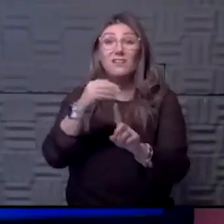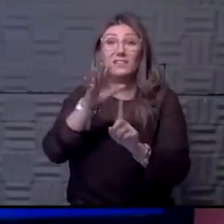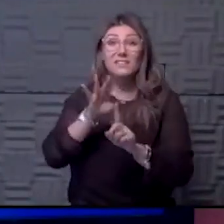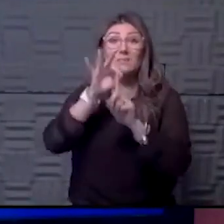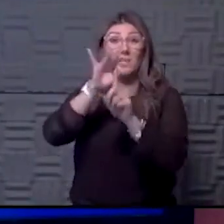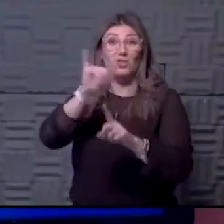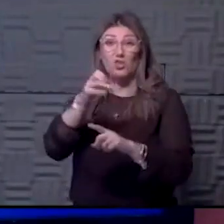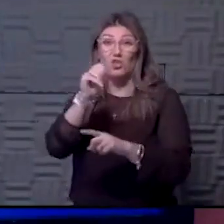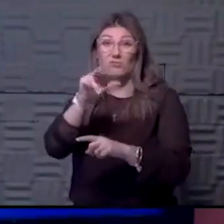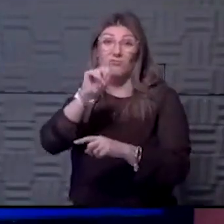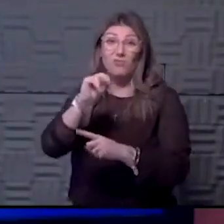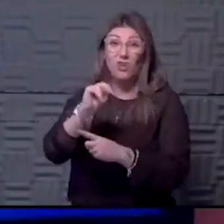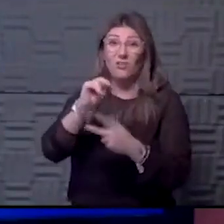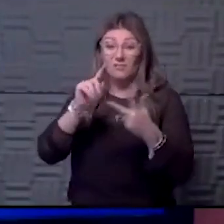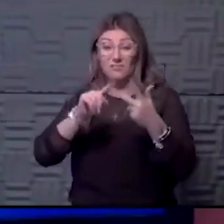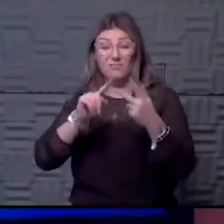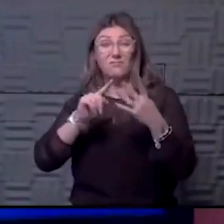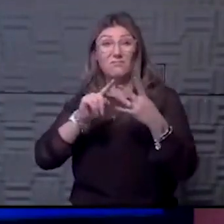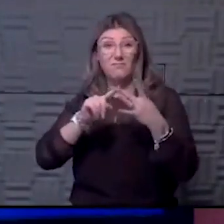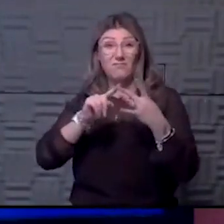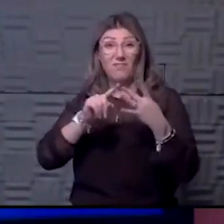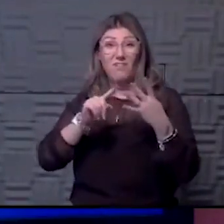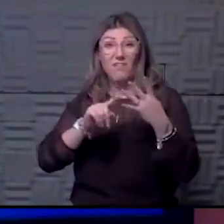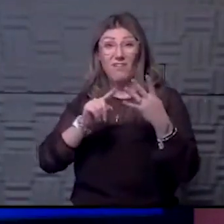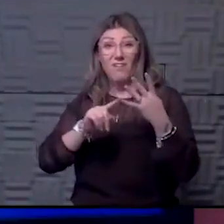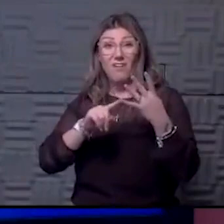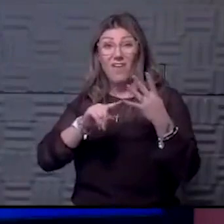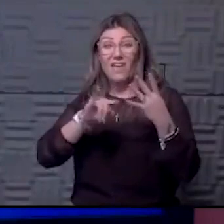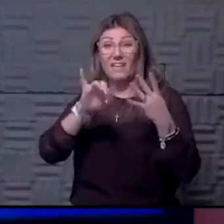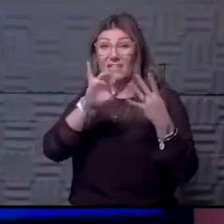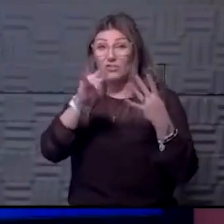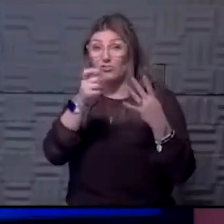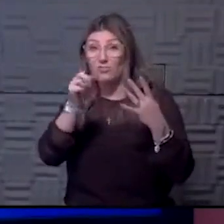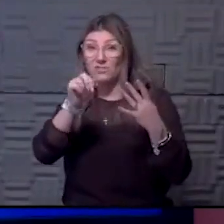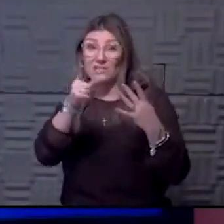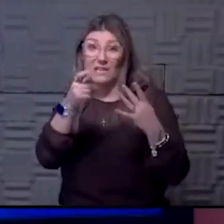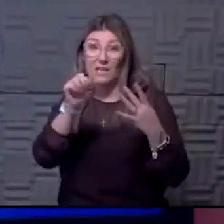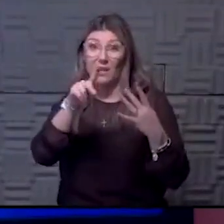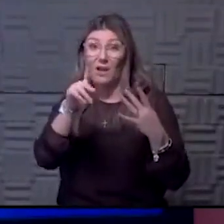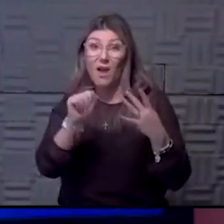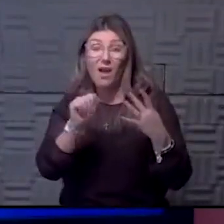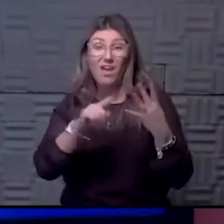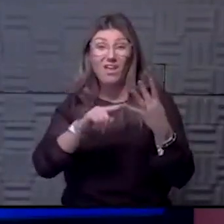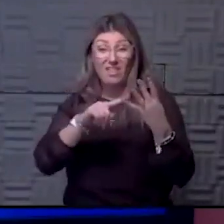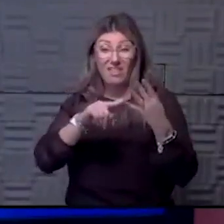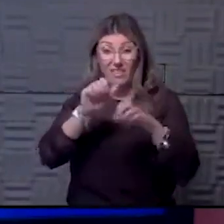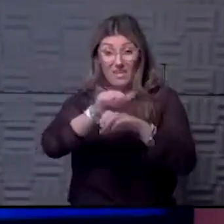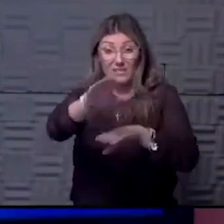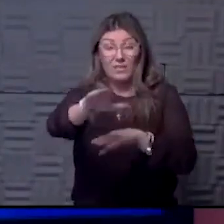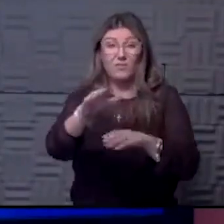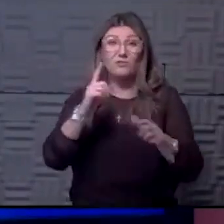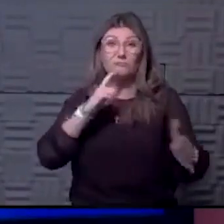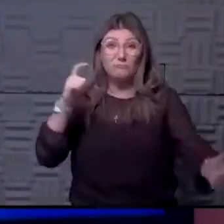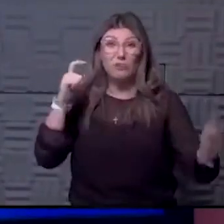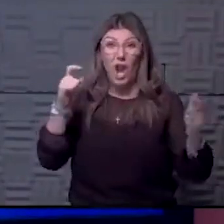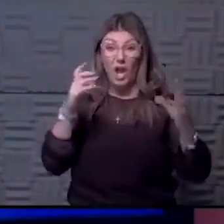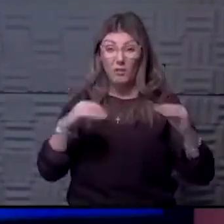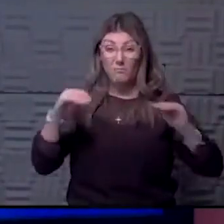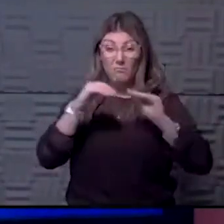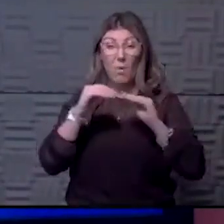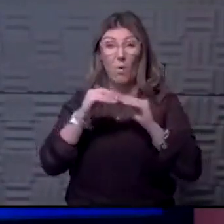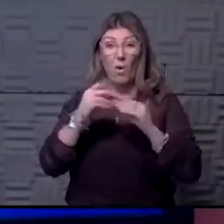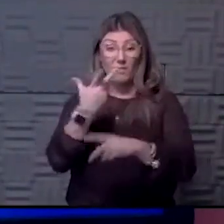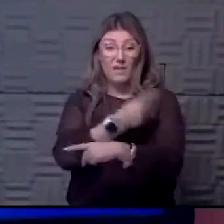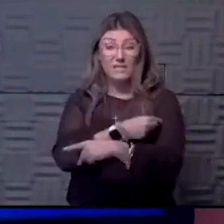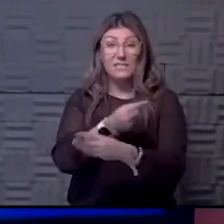and AstraZeneca hit, the question of delivery logistics is going to become a lot bigger because you're going to have a lot more vaccine to